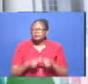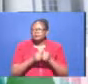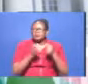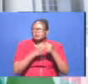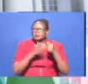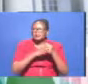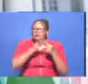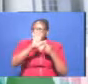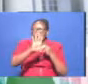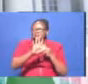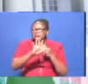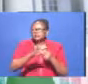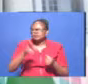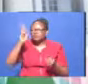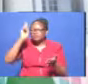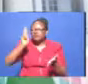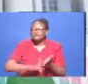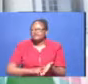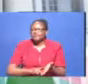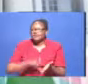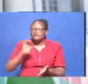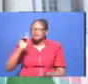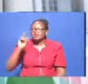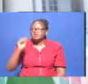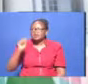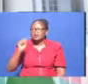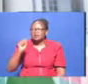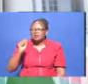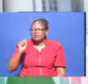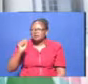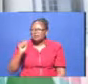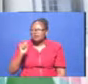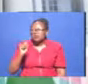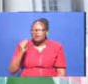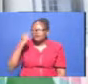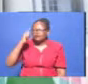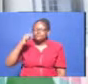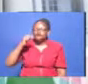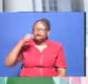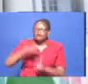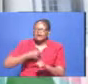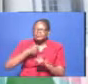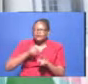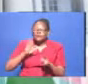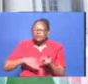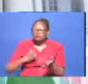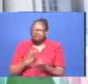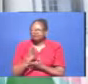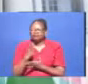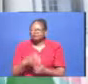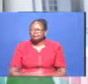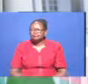1995, she was recognized by the Federation of Kenya Women Lawyers, FIDA, for advancing the rights of women.